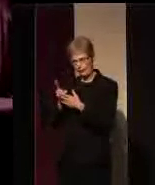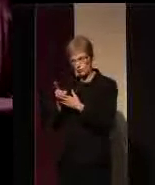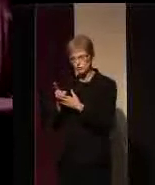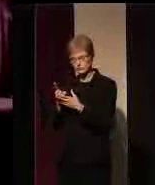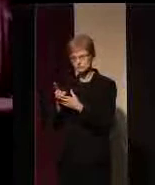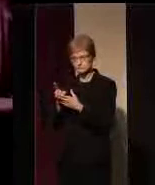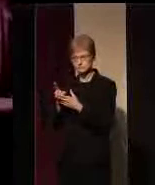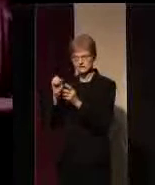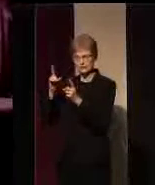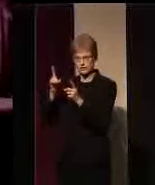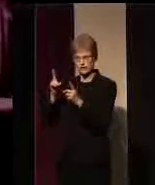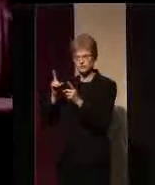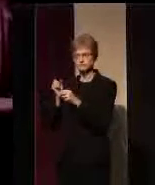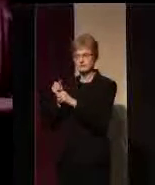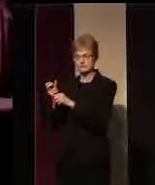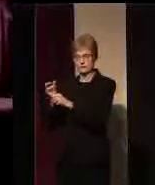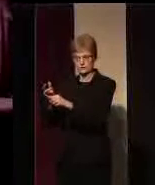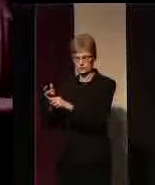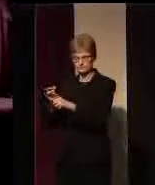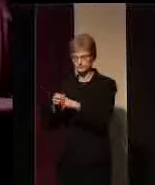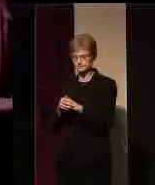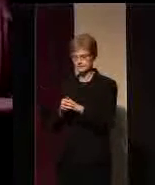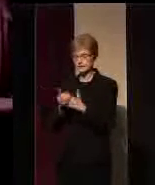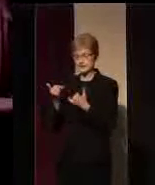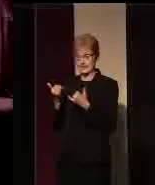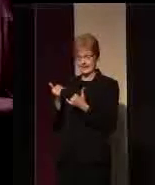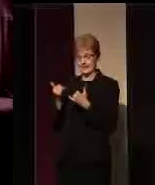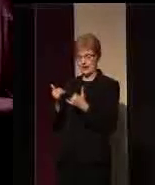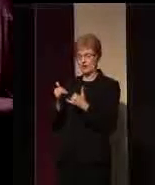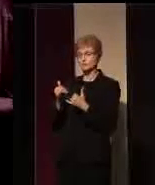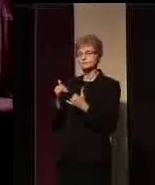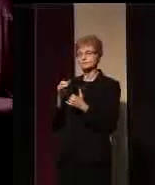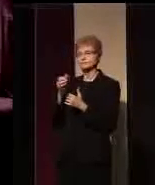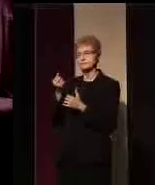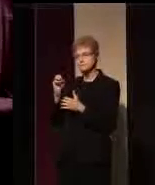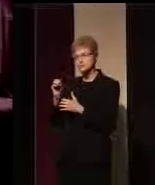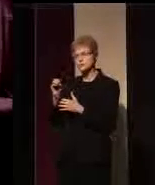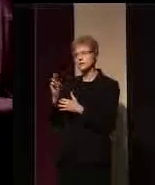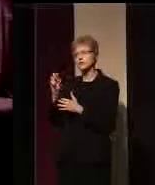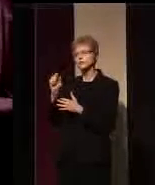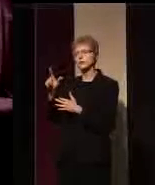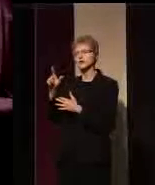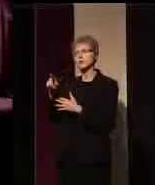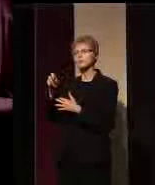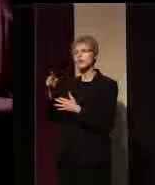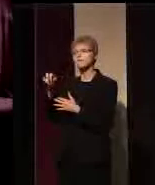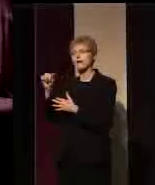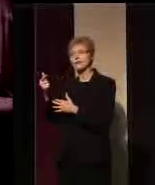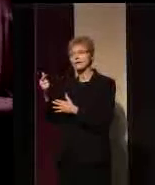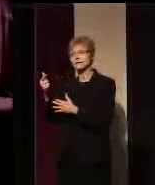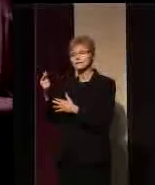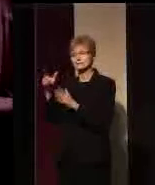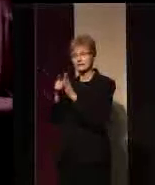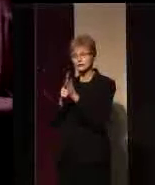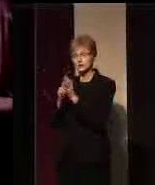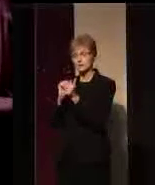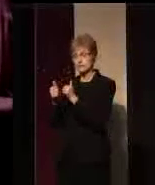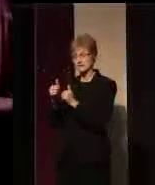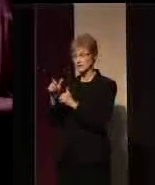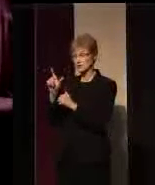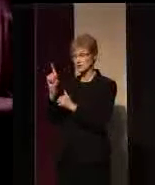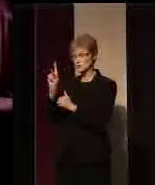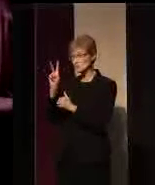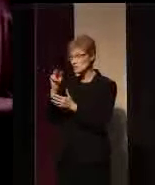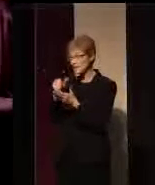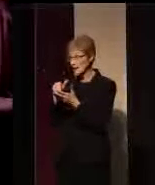3 years. Currently, under the state's racial profiling statute, which was passed in 2000, so that's a long time